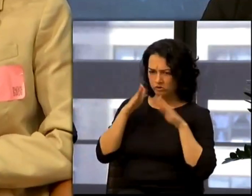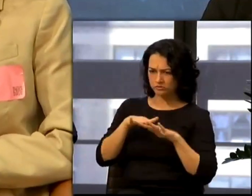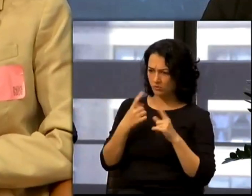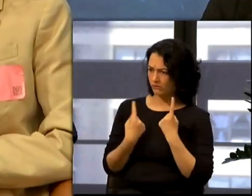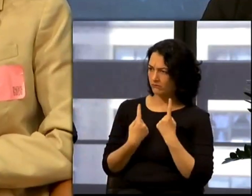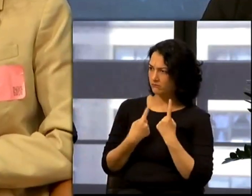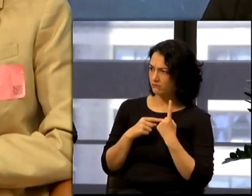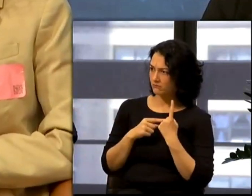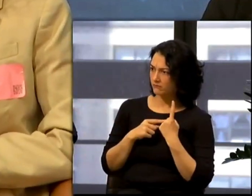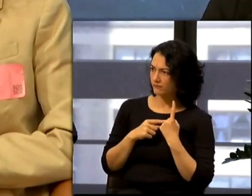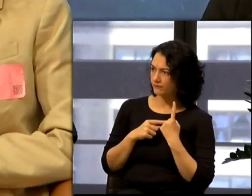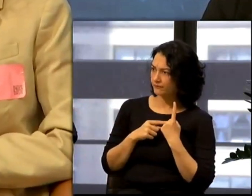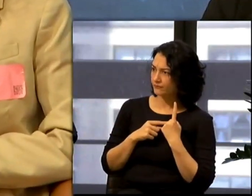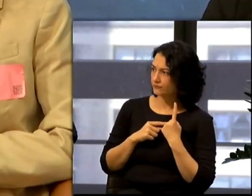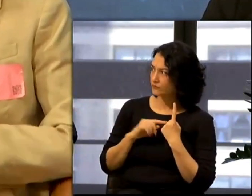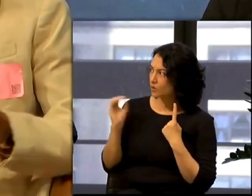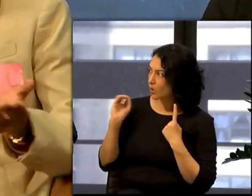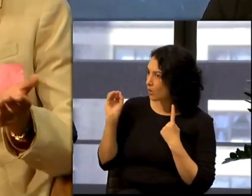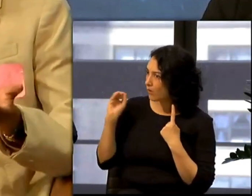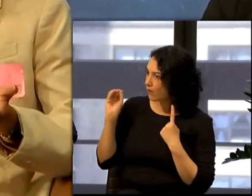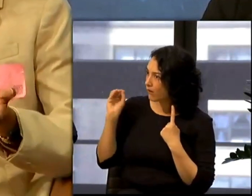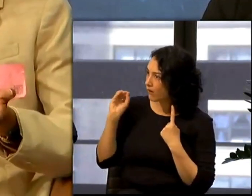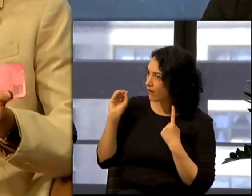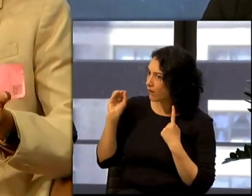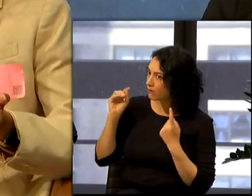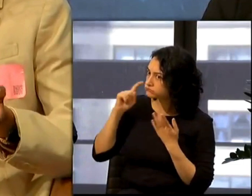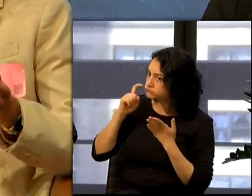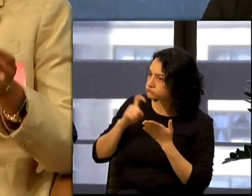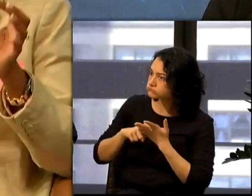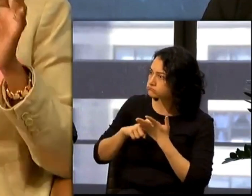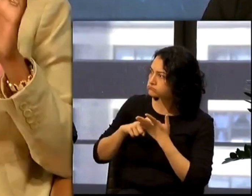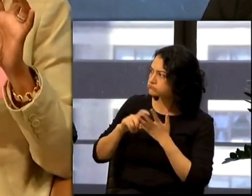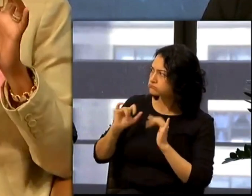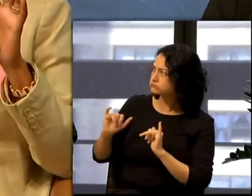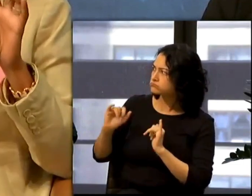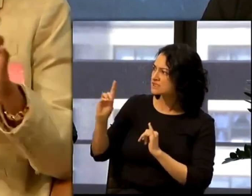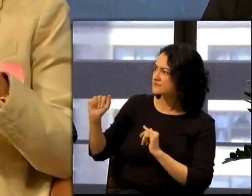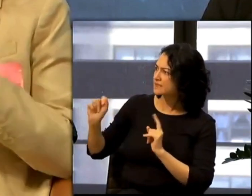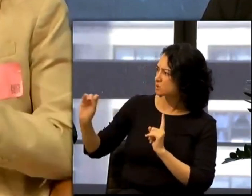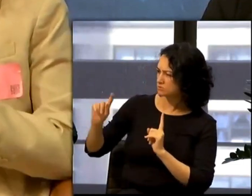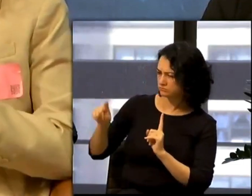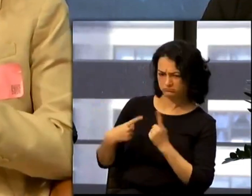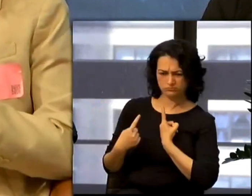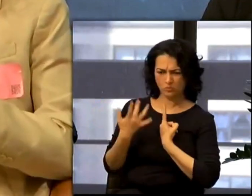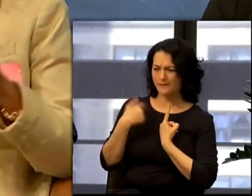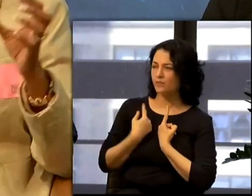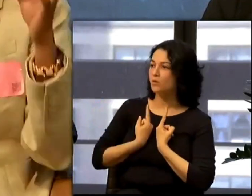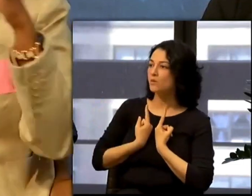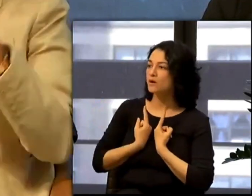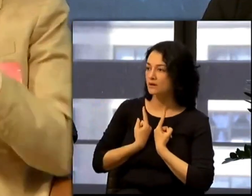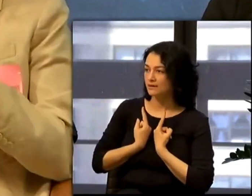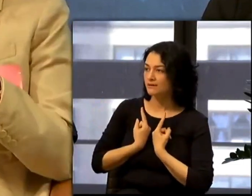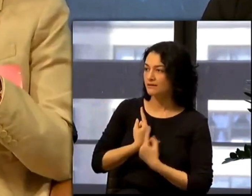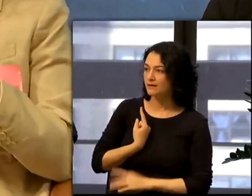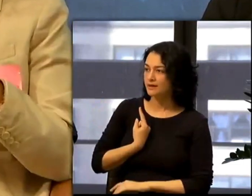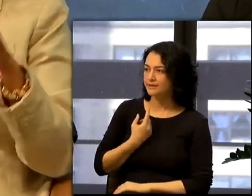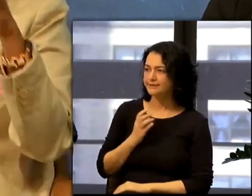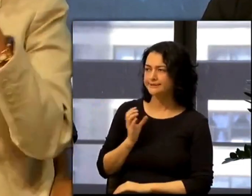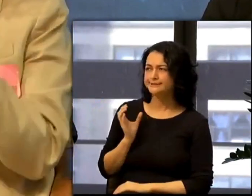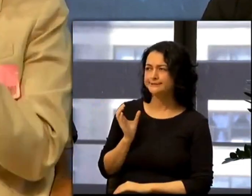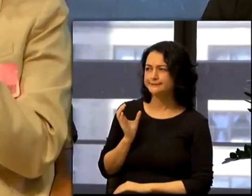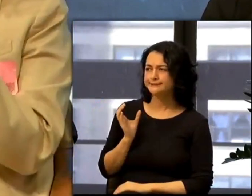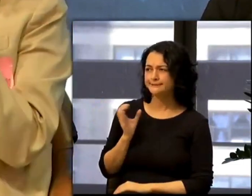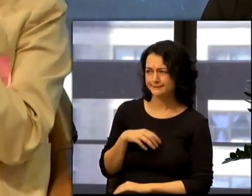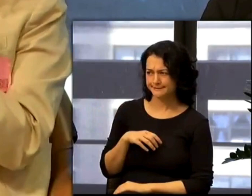side of things. So it was really wonderful. And as Rhonda pointed out earlier, these are parallel communities, but there's also a massive intersection. It's like a